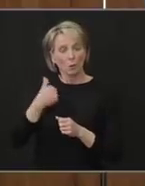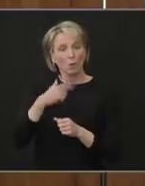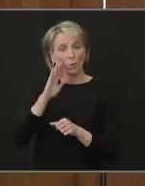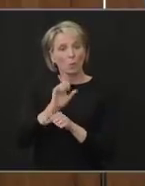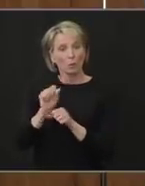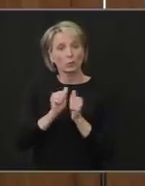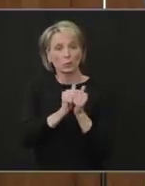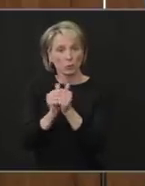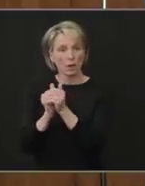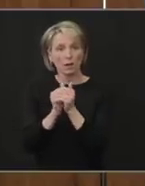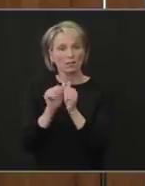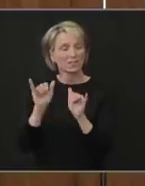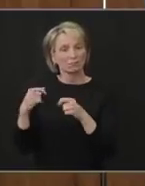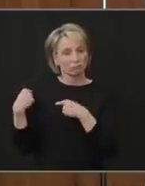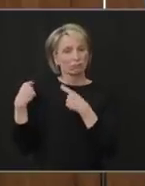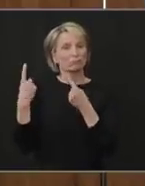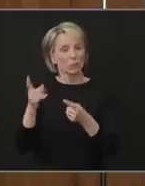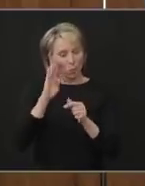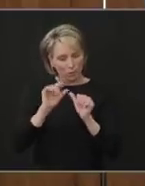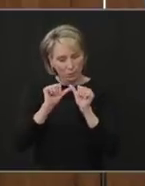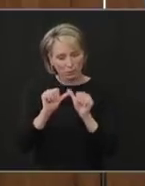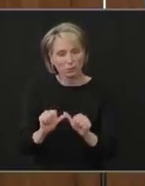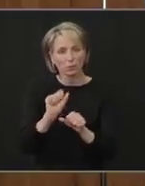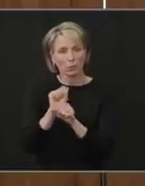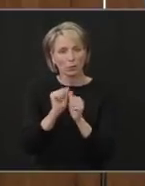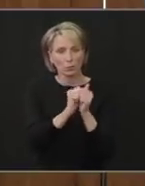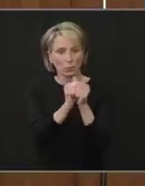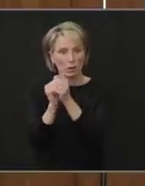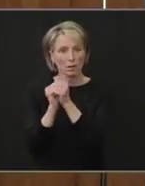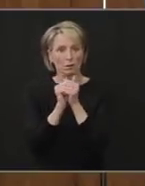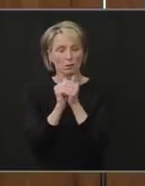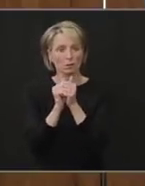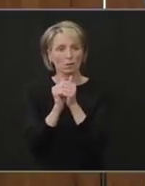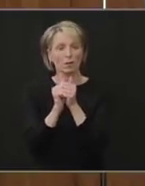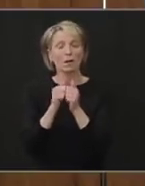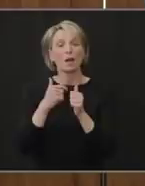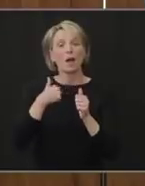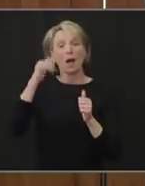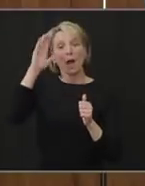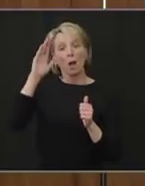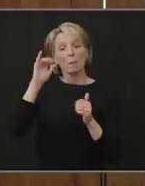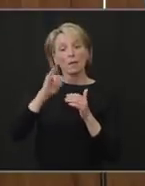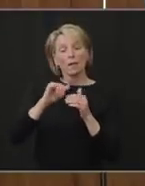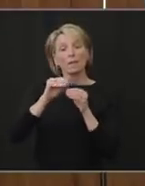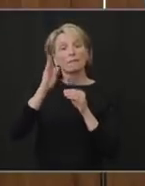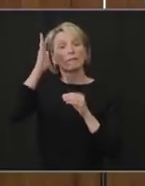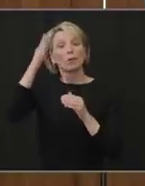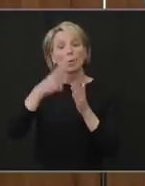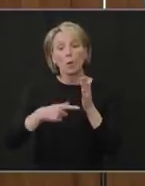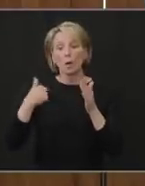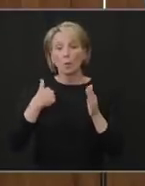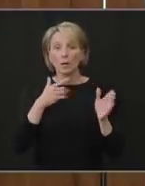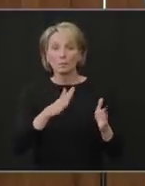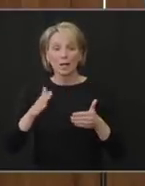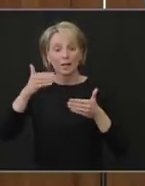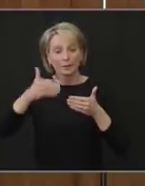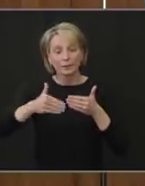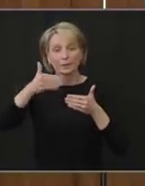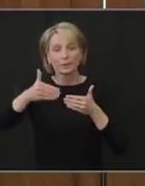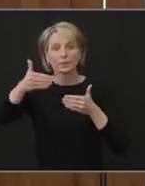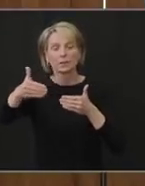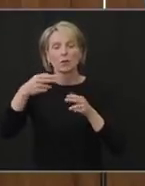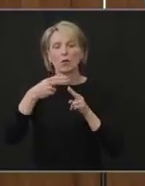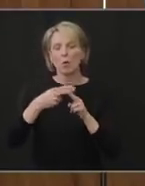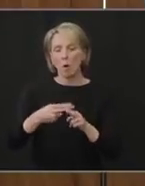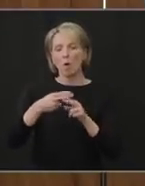as we have. I'm hoping that those stages and steps in the future, the new relief packages,